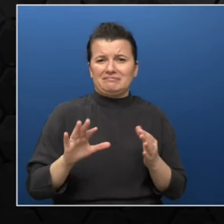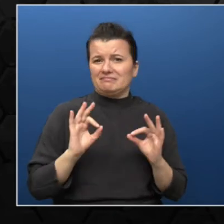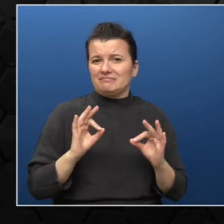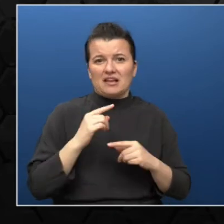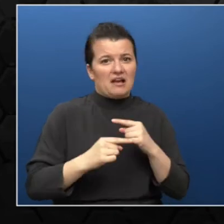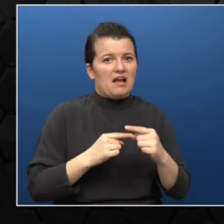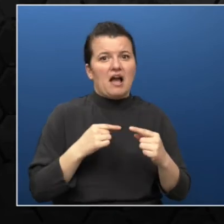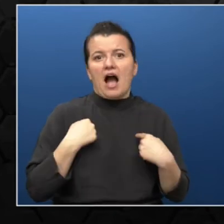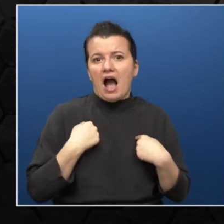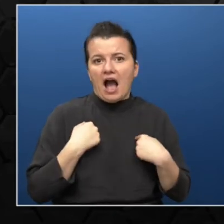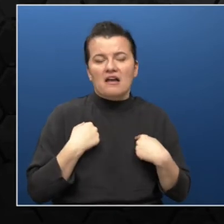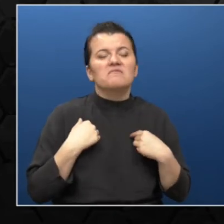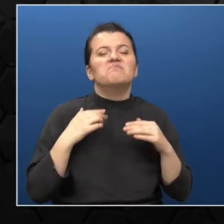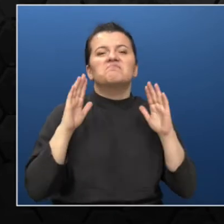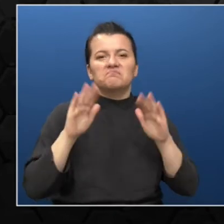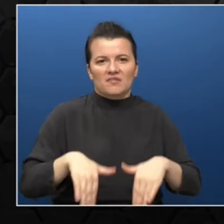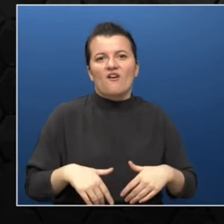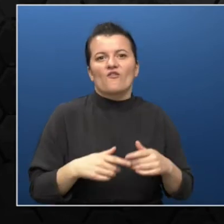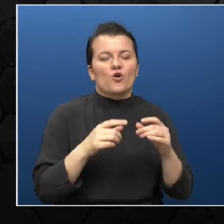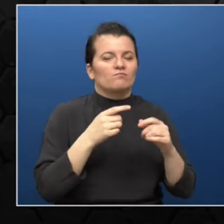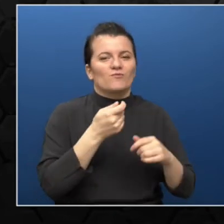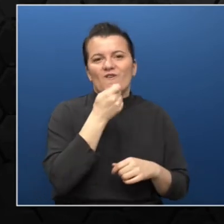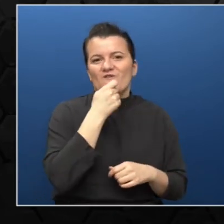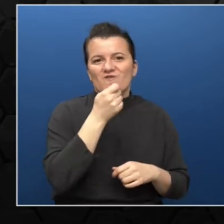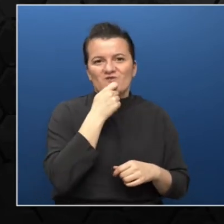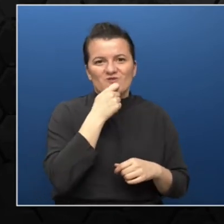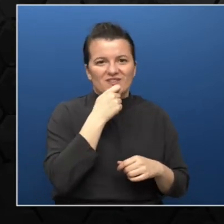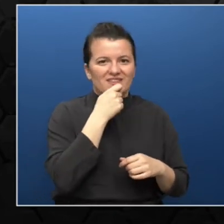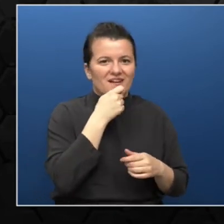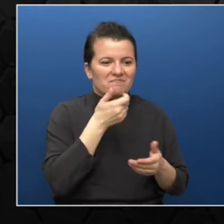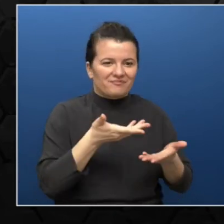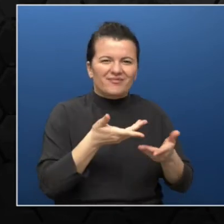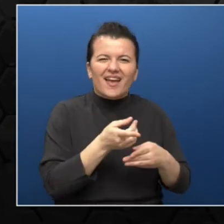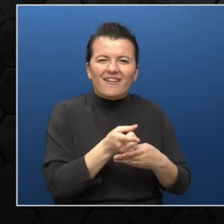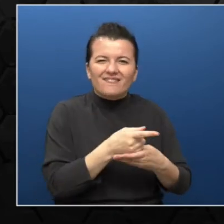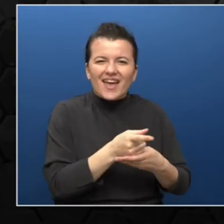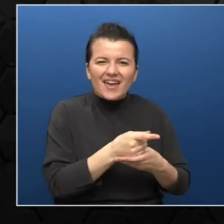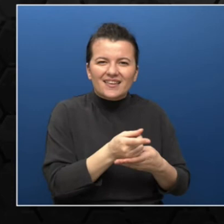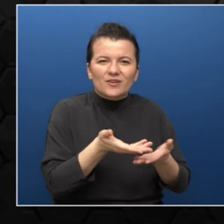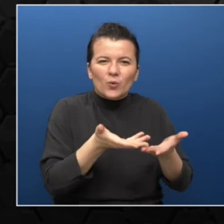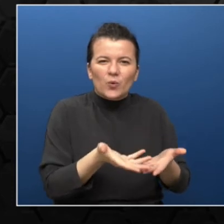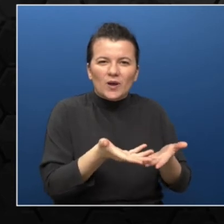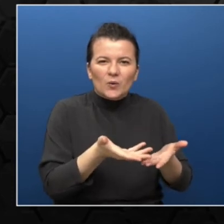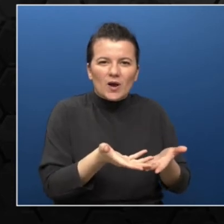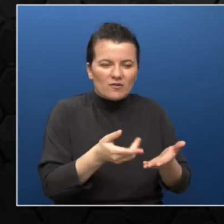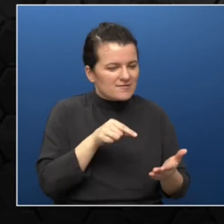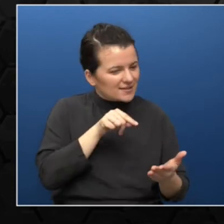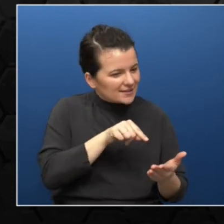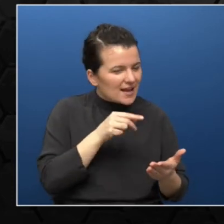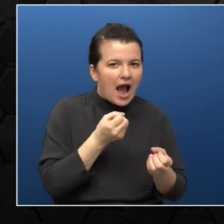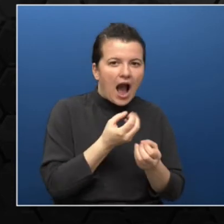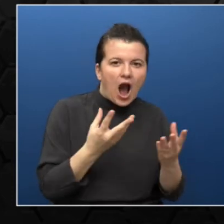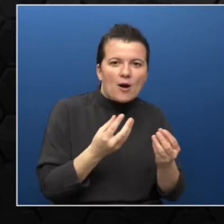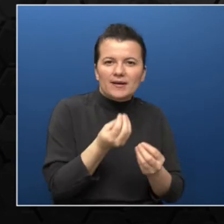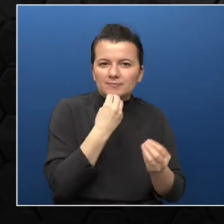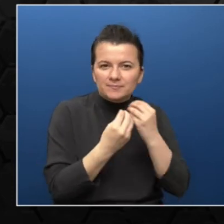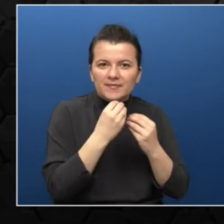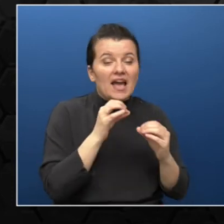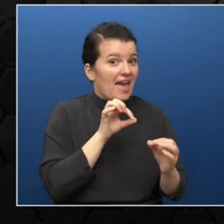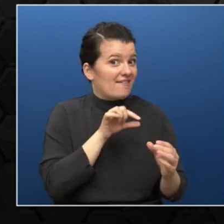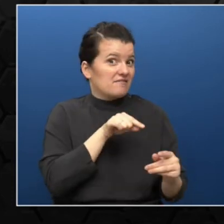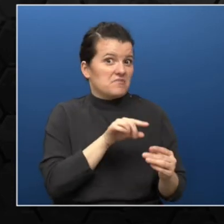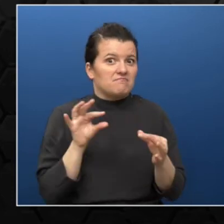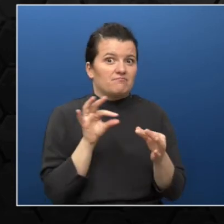food tracking app. And with that said, the Lobe app itself is still labeled